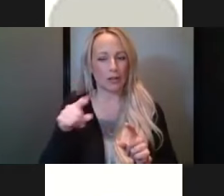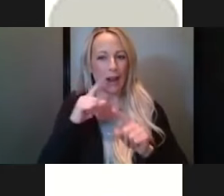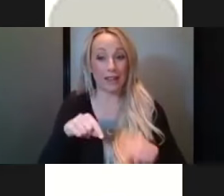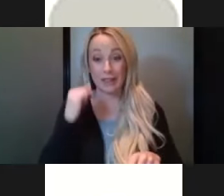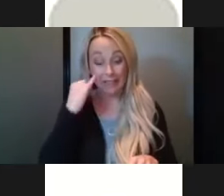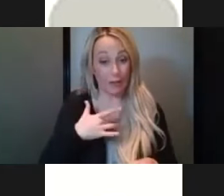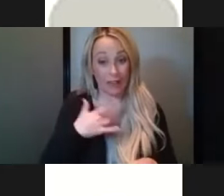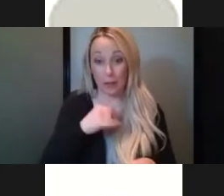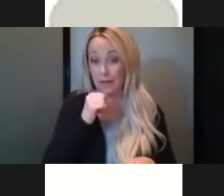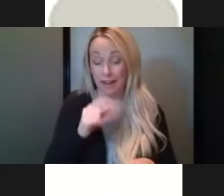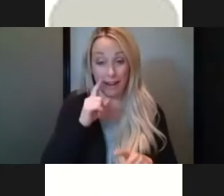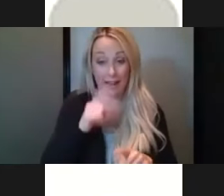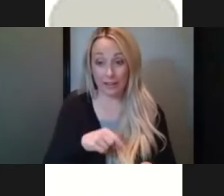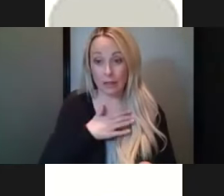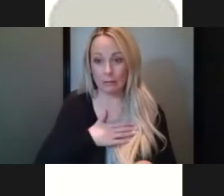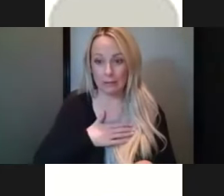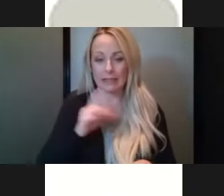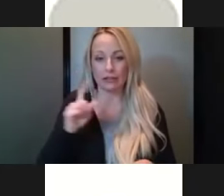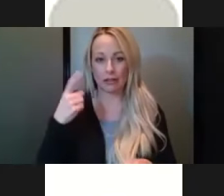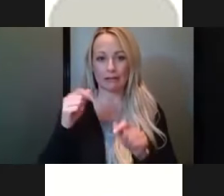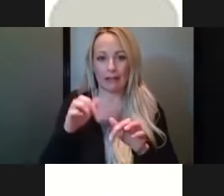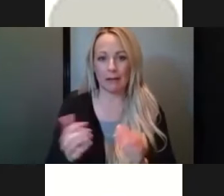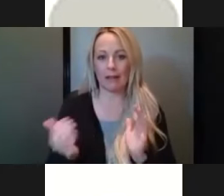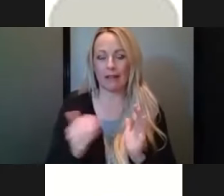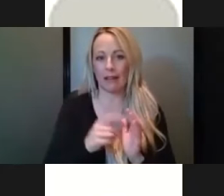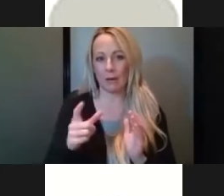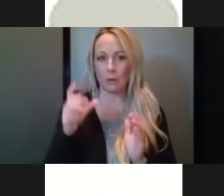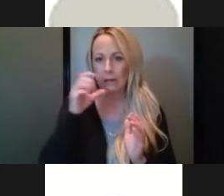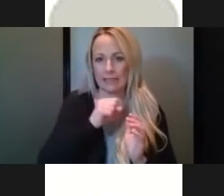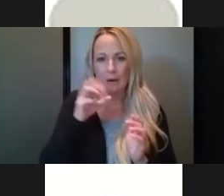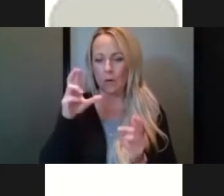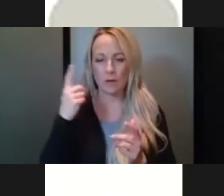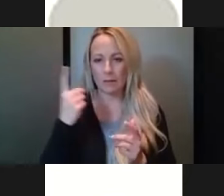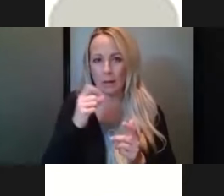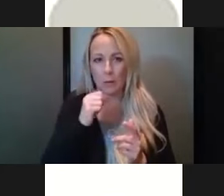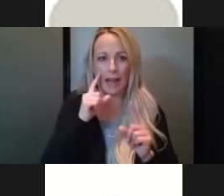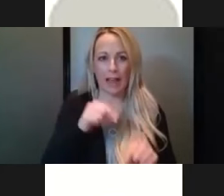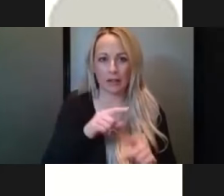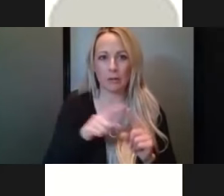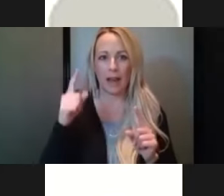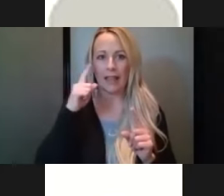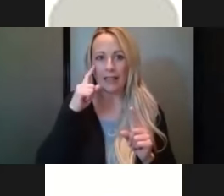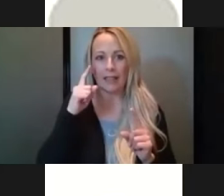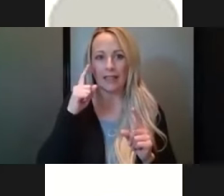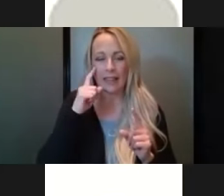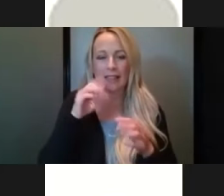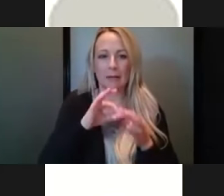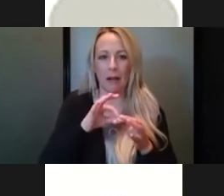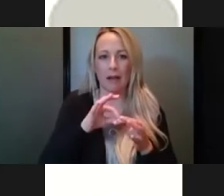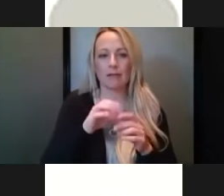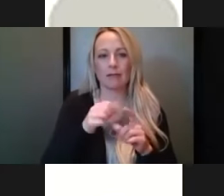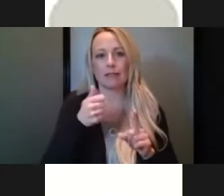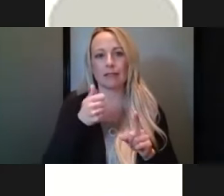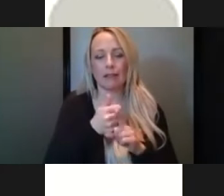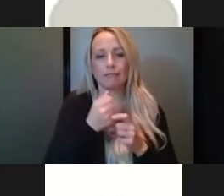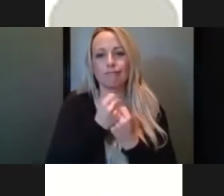not answered, please just type in again, you missed it, or they were not answered. But I think it's about self-efficacy and these things, if you're measuring